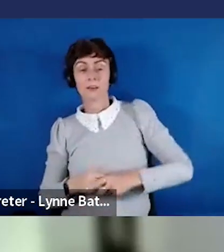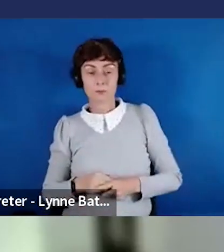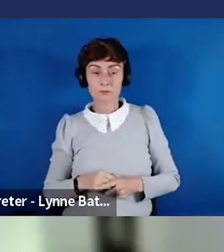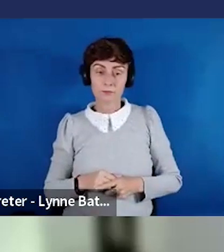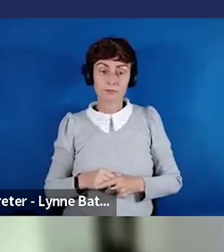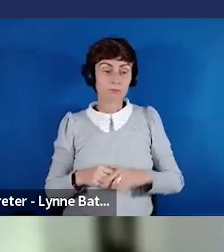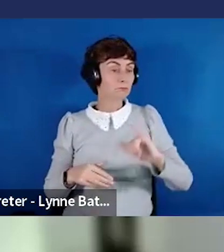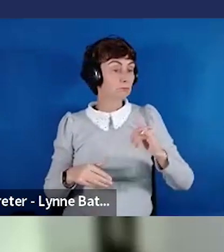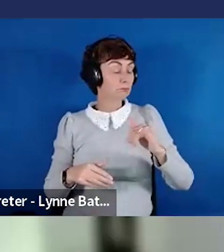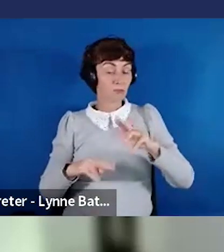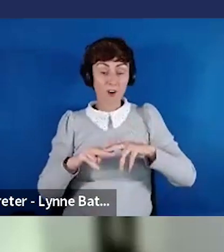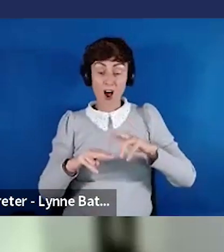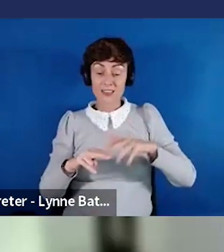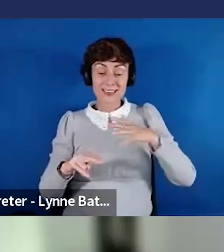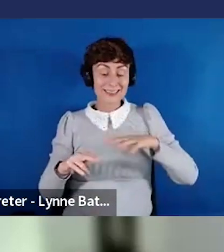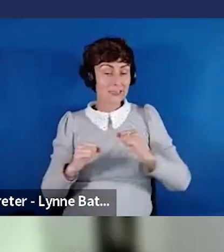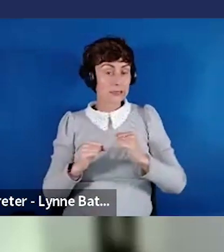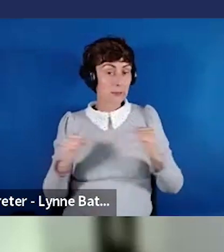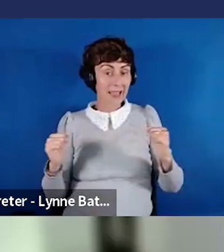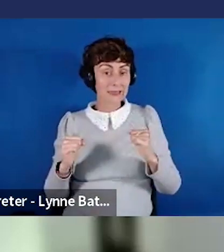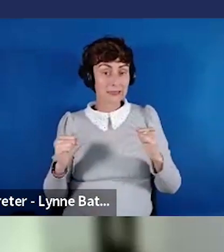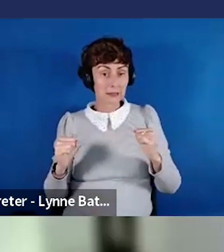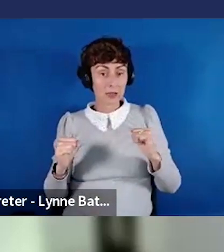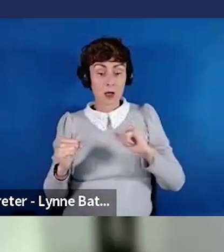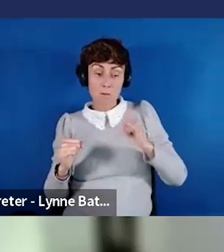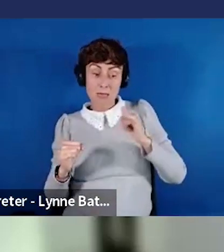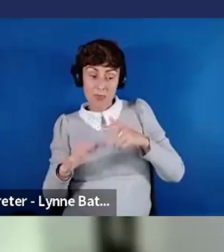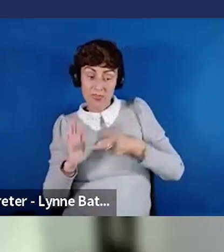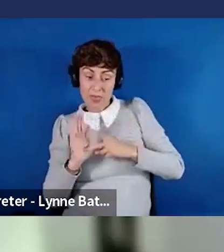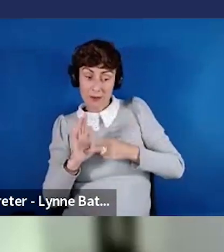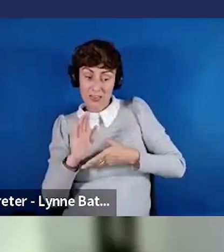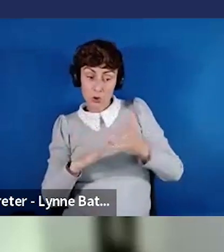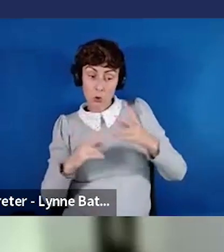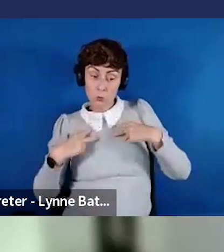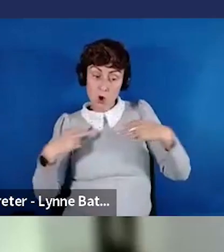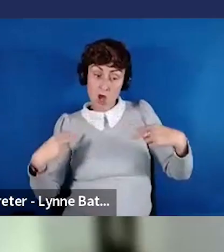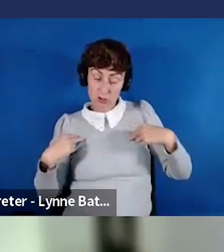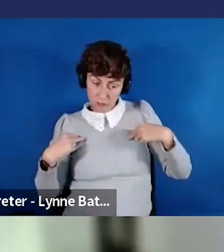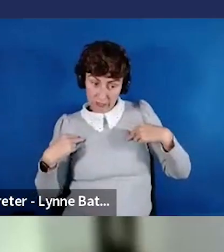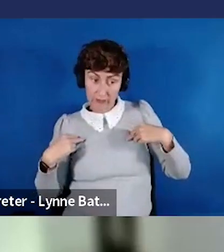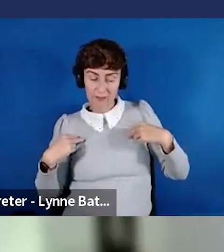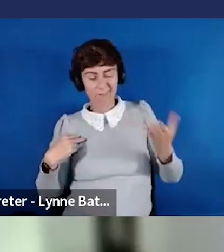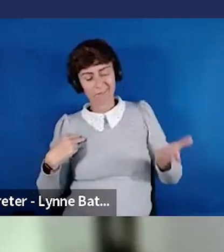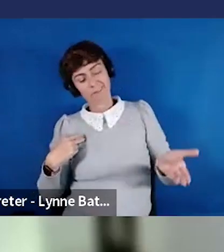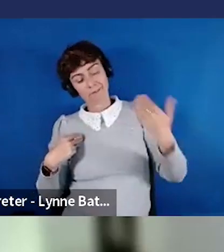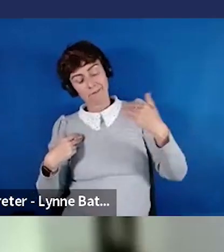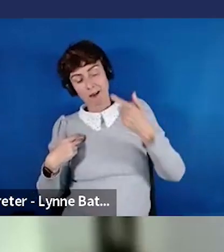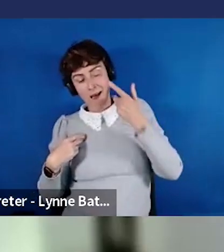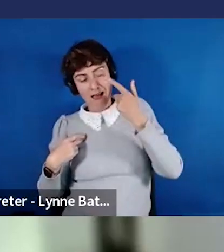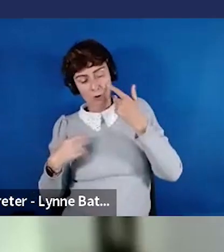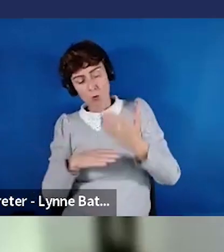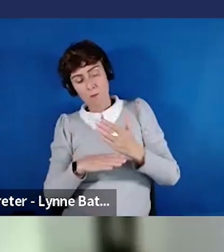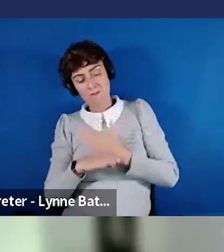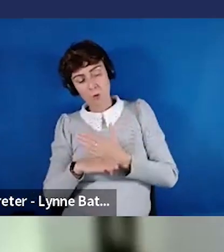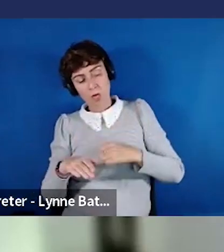can, especially if they're planning to send a little one to that nursery, invite them along to connect before the birth. I think